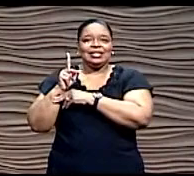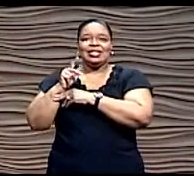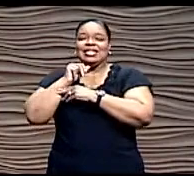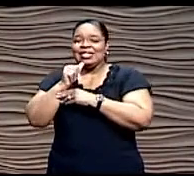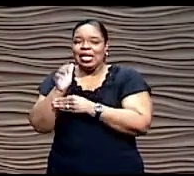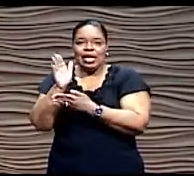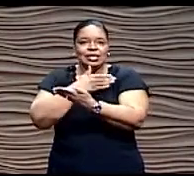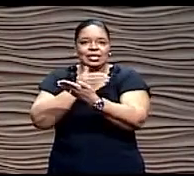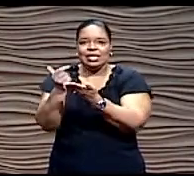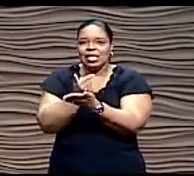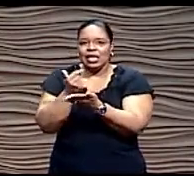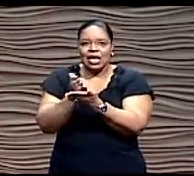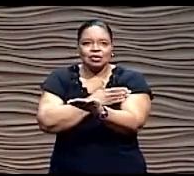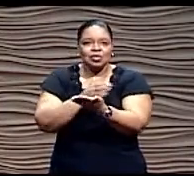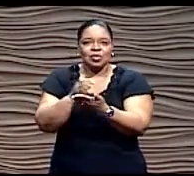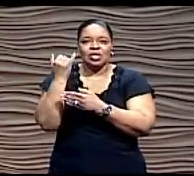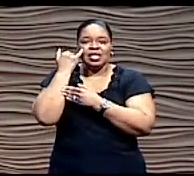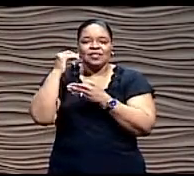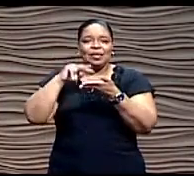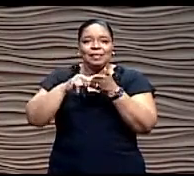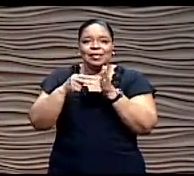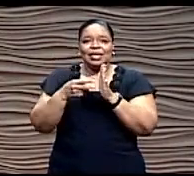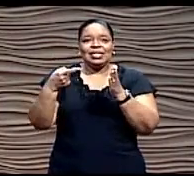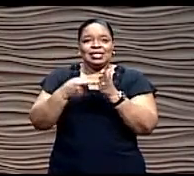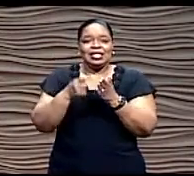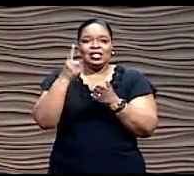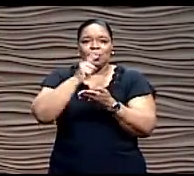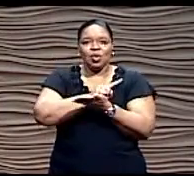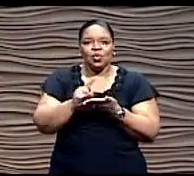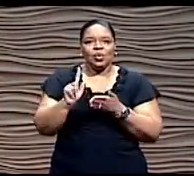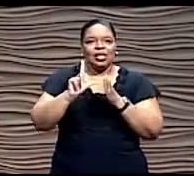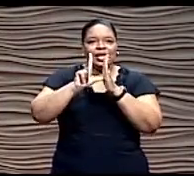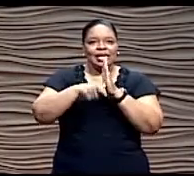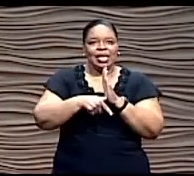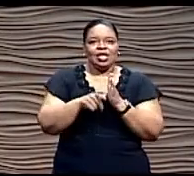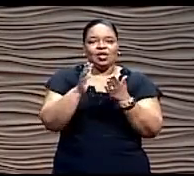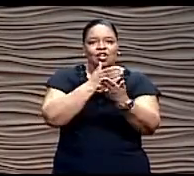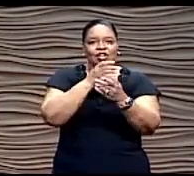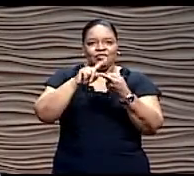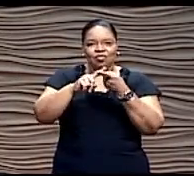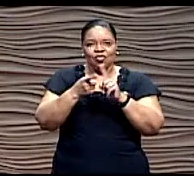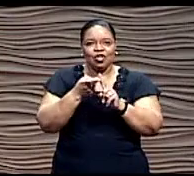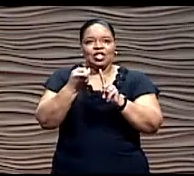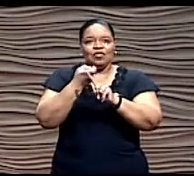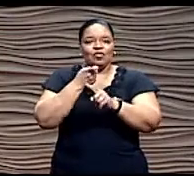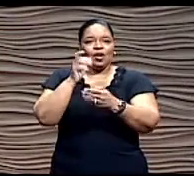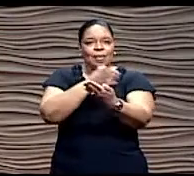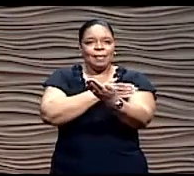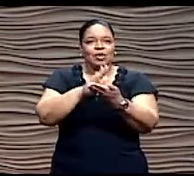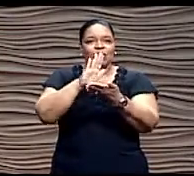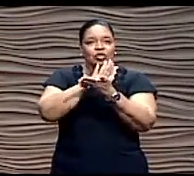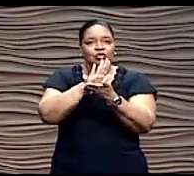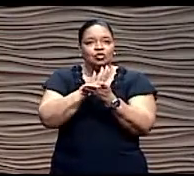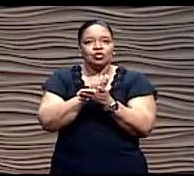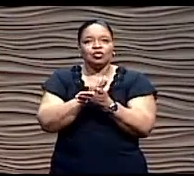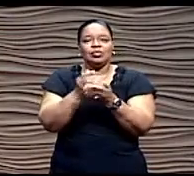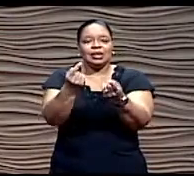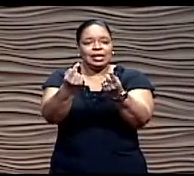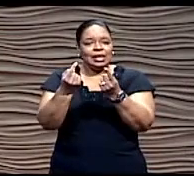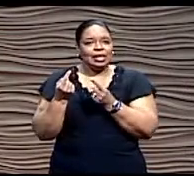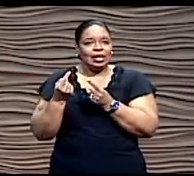is what it means to sign up with God. And a week later, a friend from the music school just came by and took